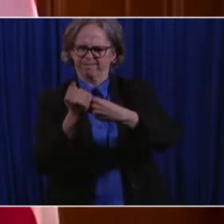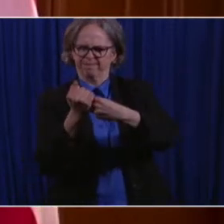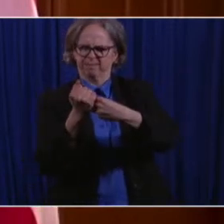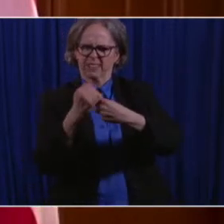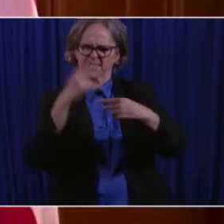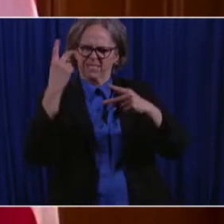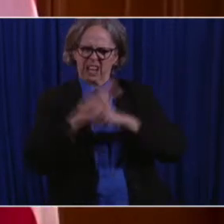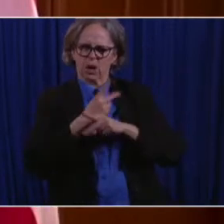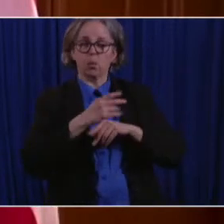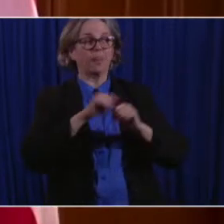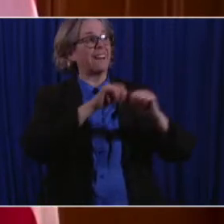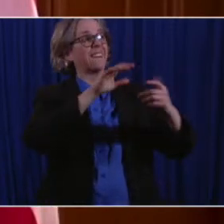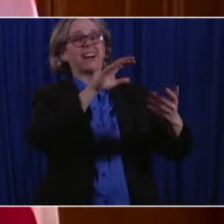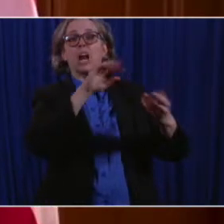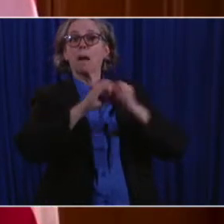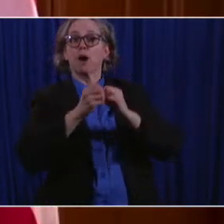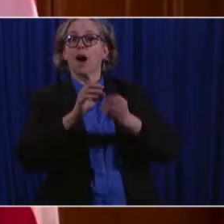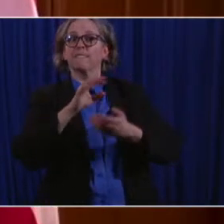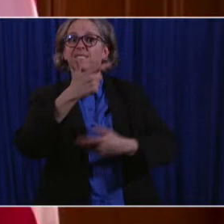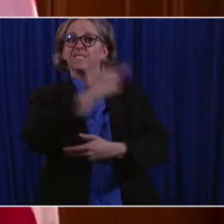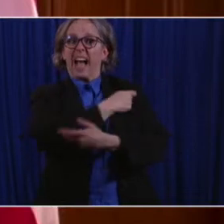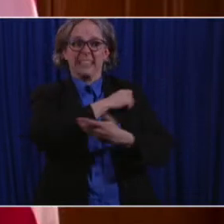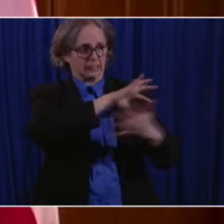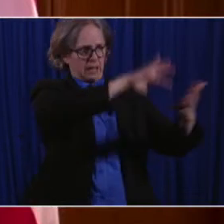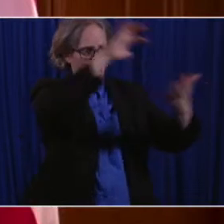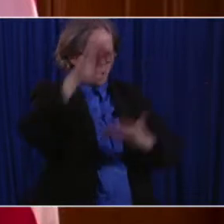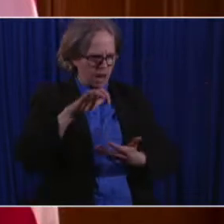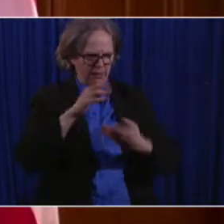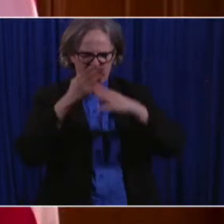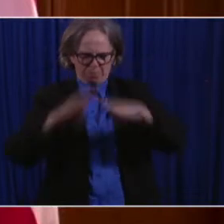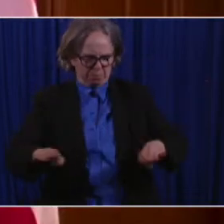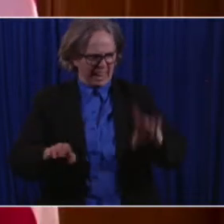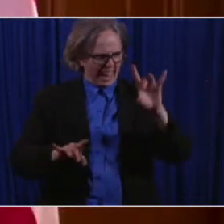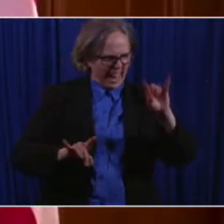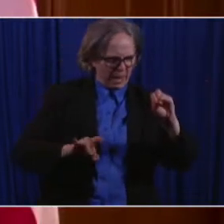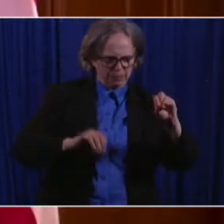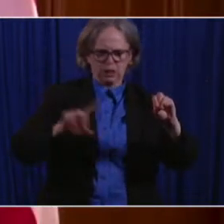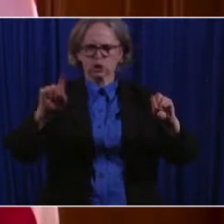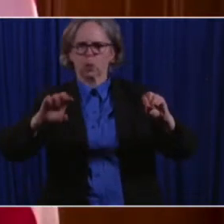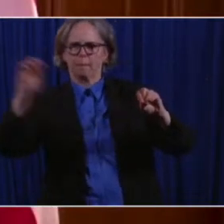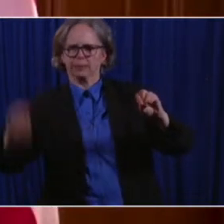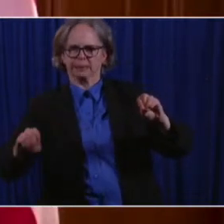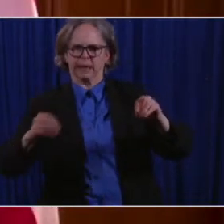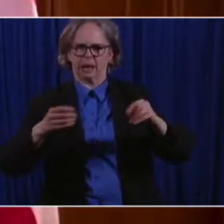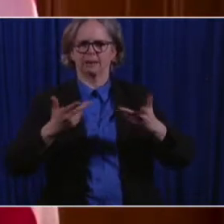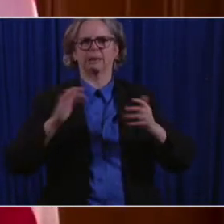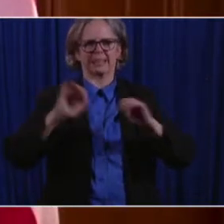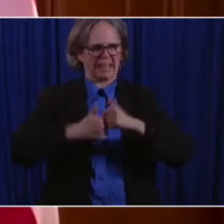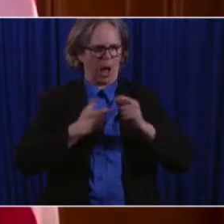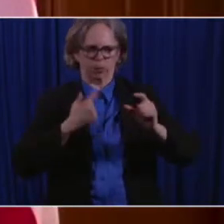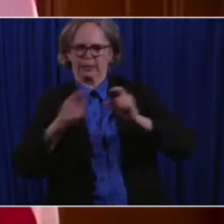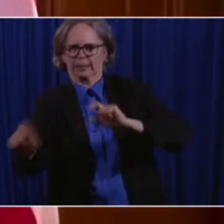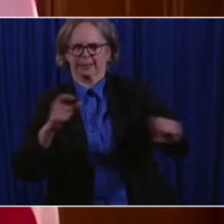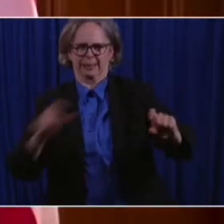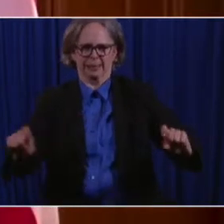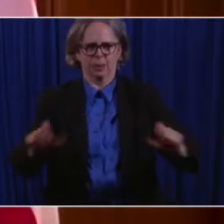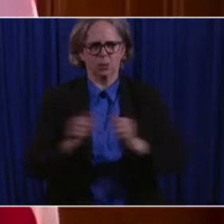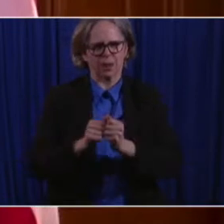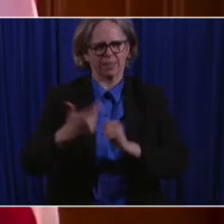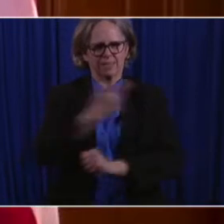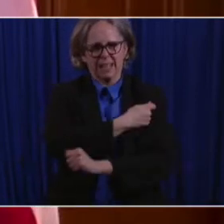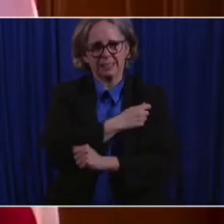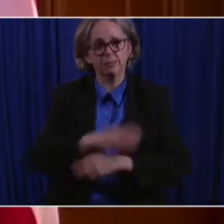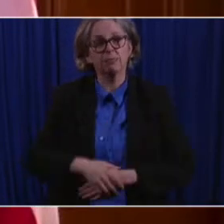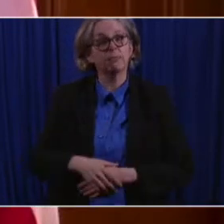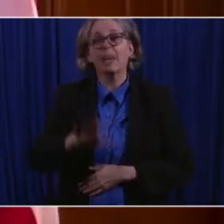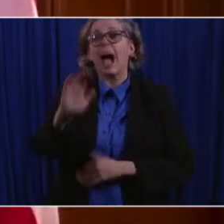Now, as you can see from our webpage, we put up what percentage of the people in each county have received